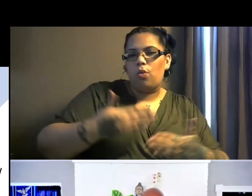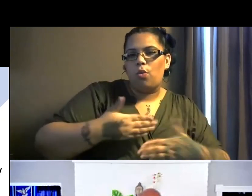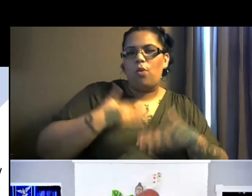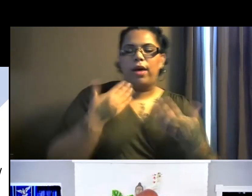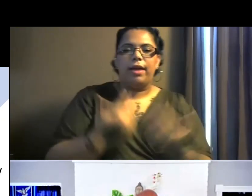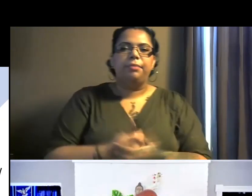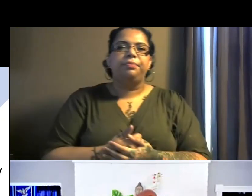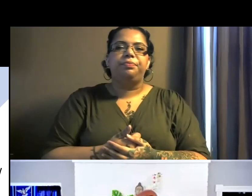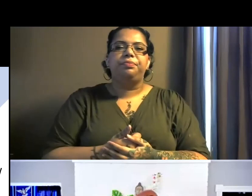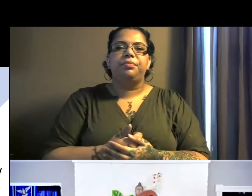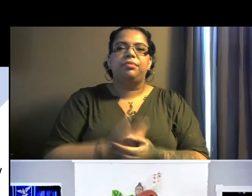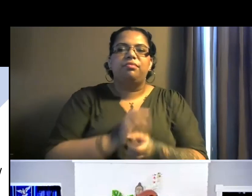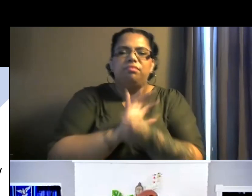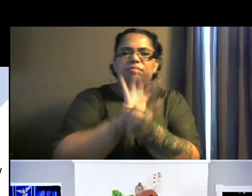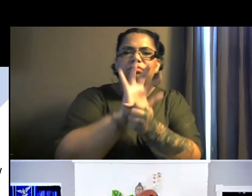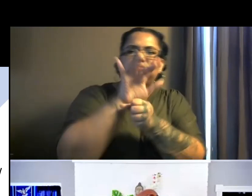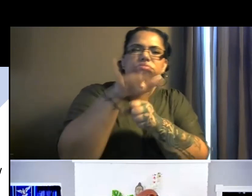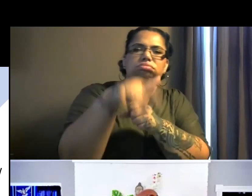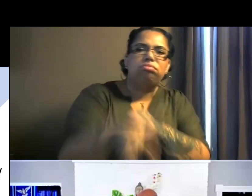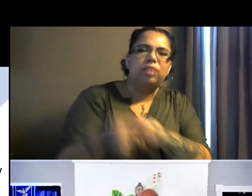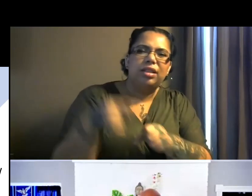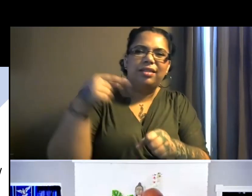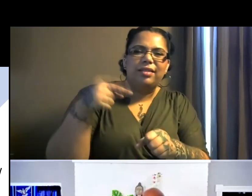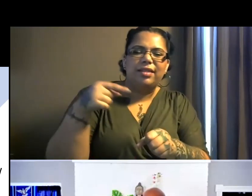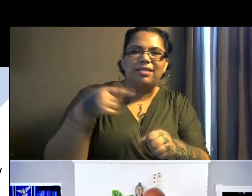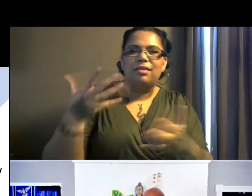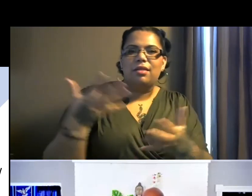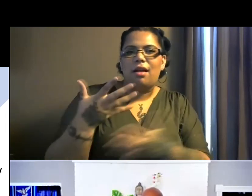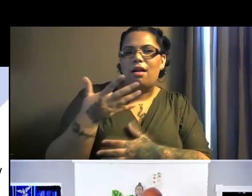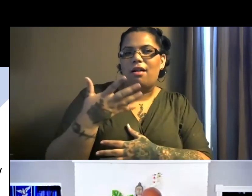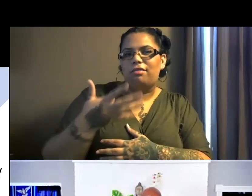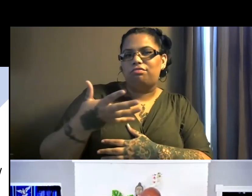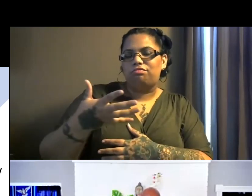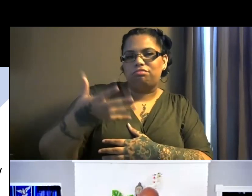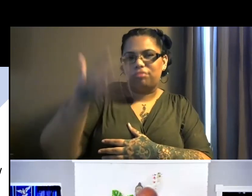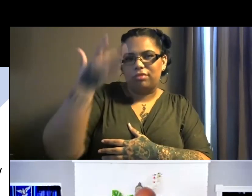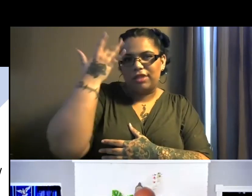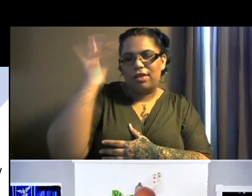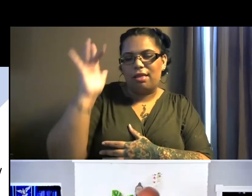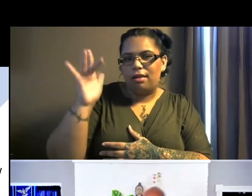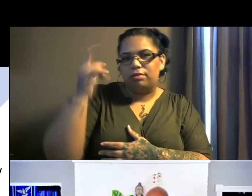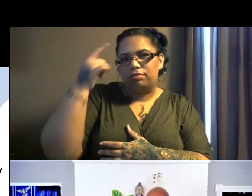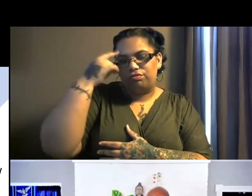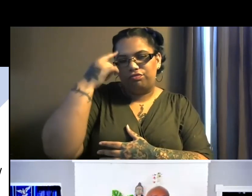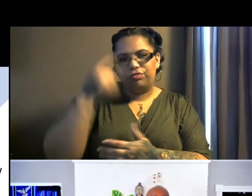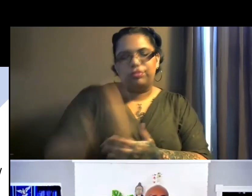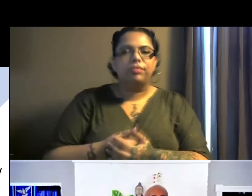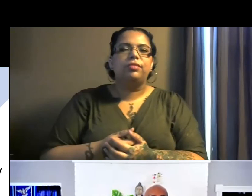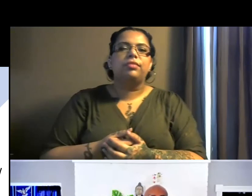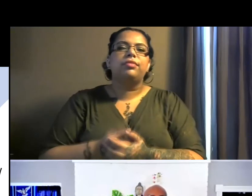an abundance of intellect, an abundance of love.